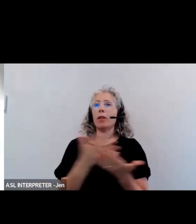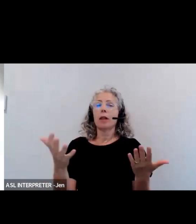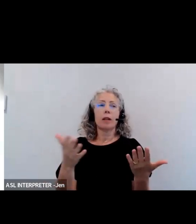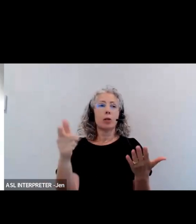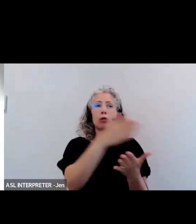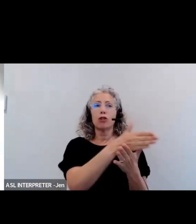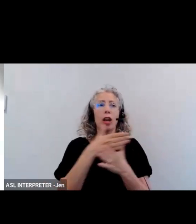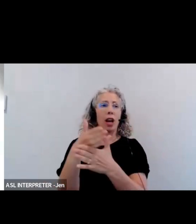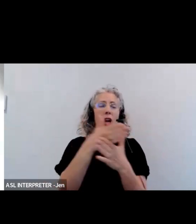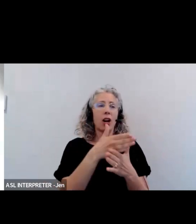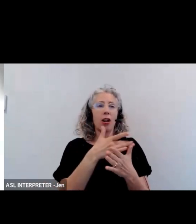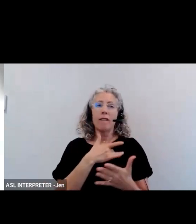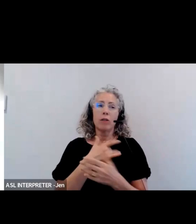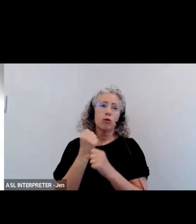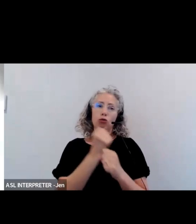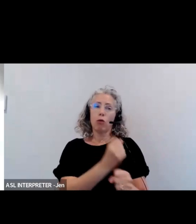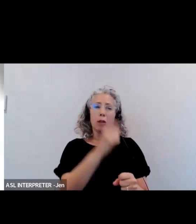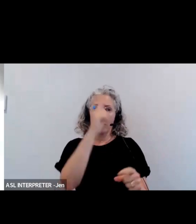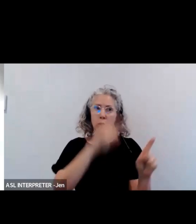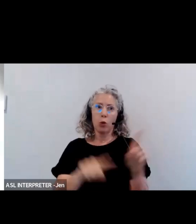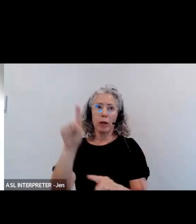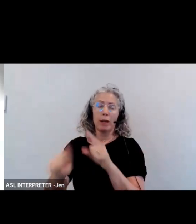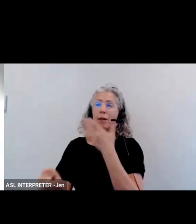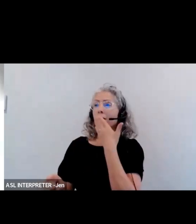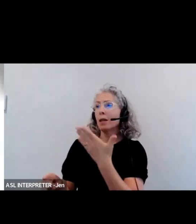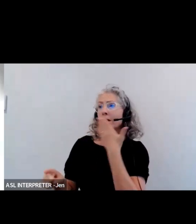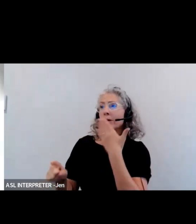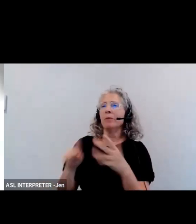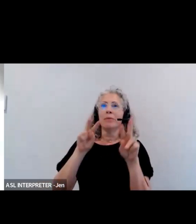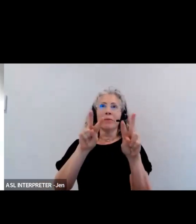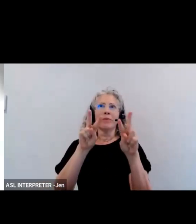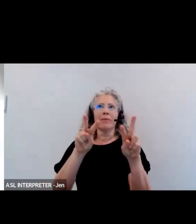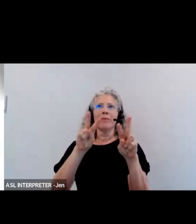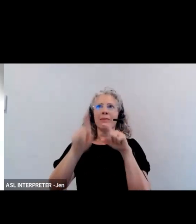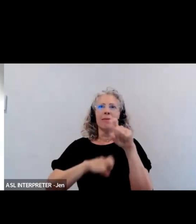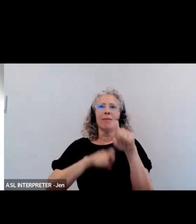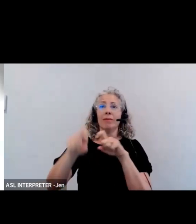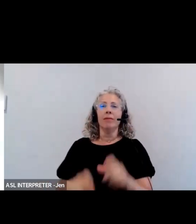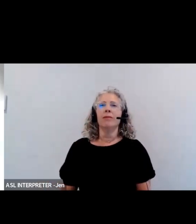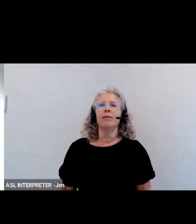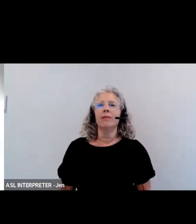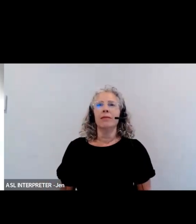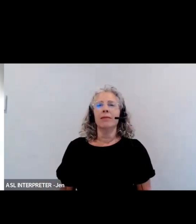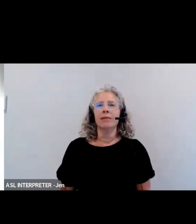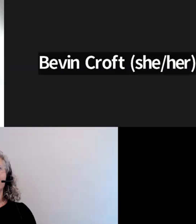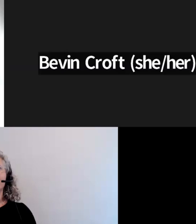shared, I really feel strongly about and agree with. So thank you, and I look forward to the question.